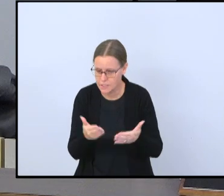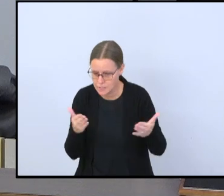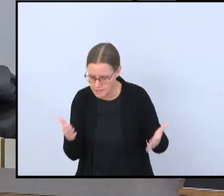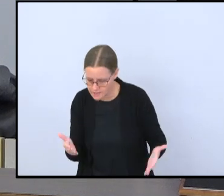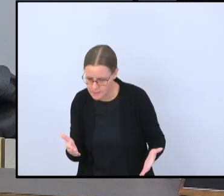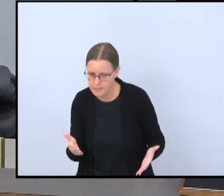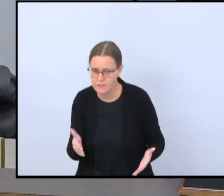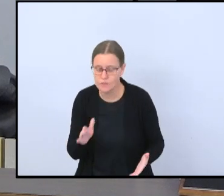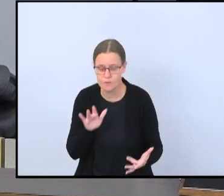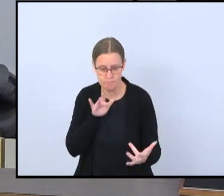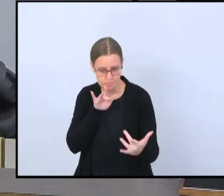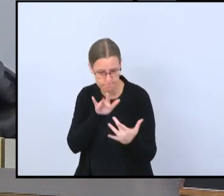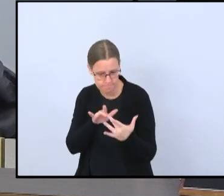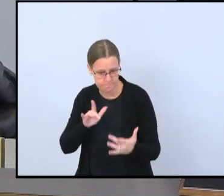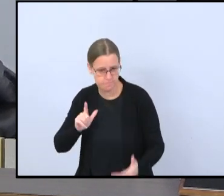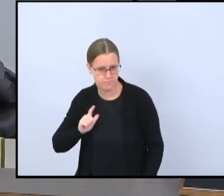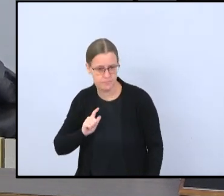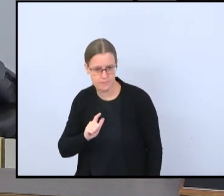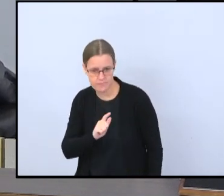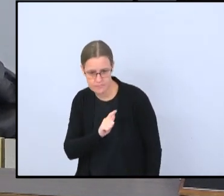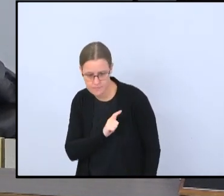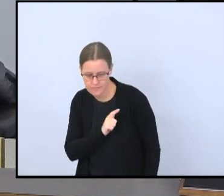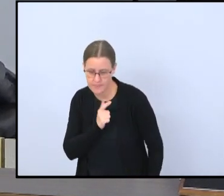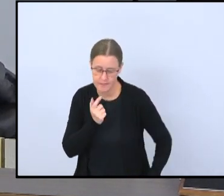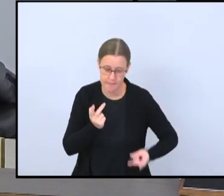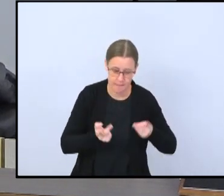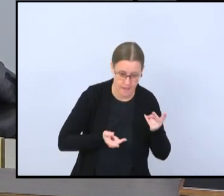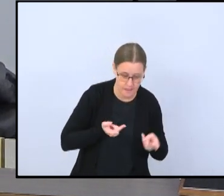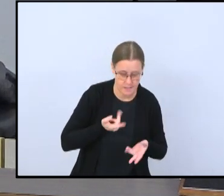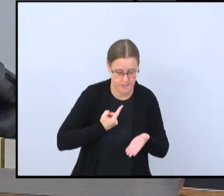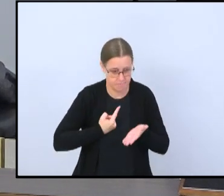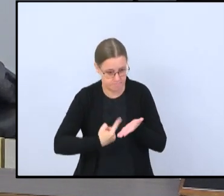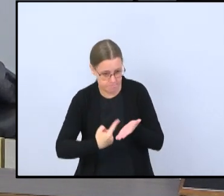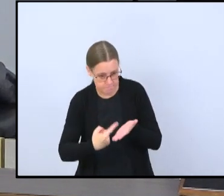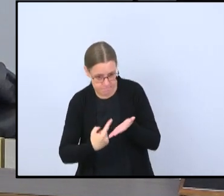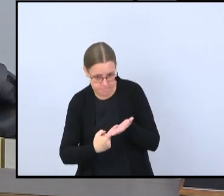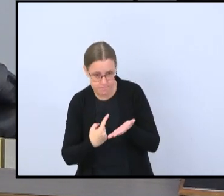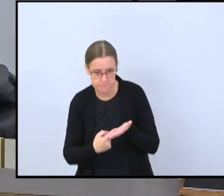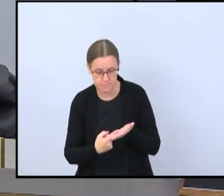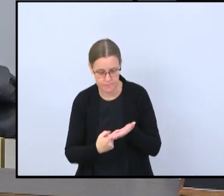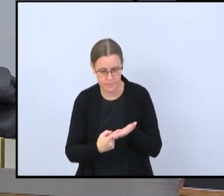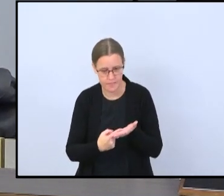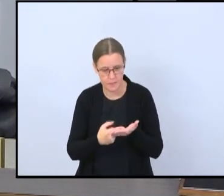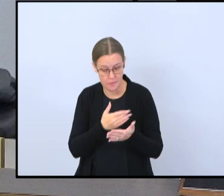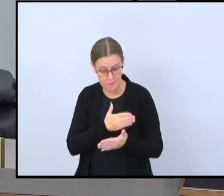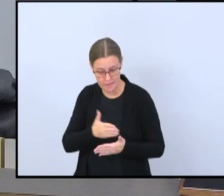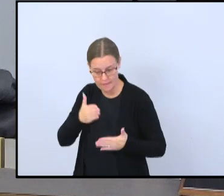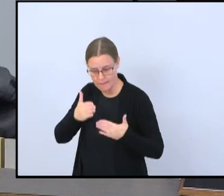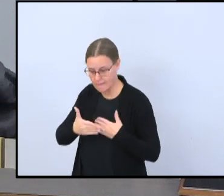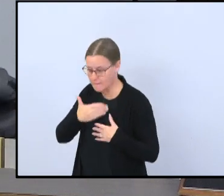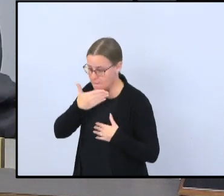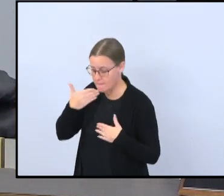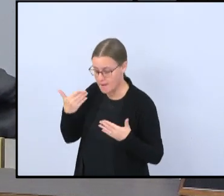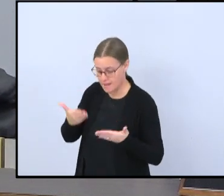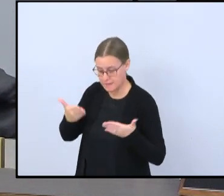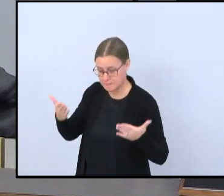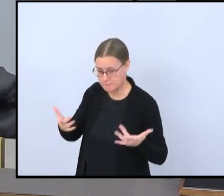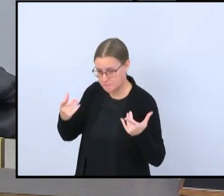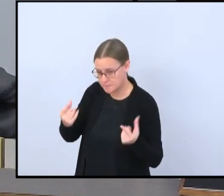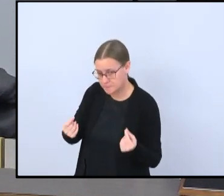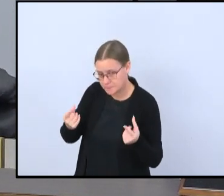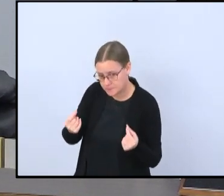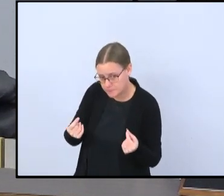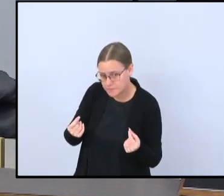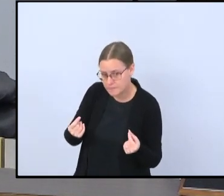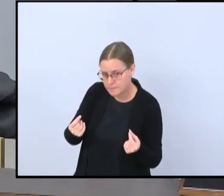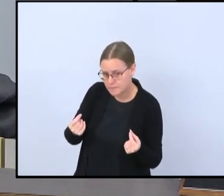definitely contact your legislators, visit, have those discussions. But ultimately, the best thing all of us can do